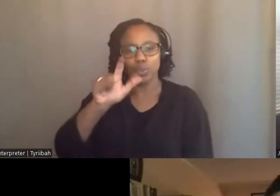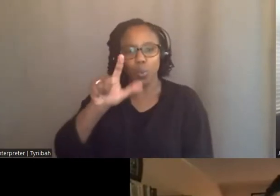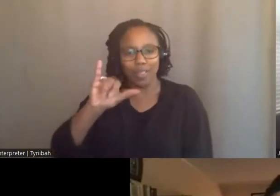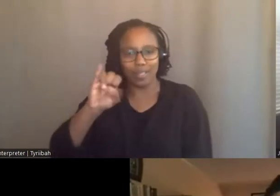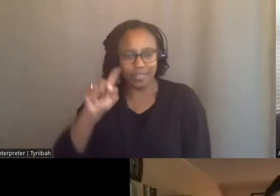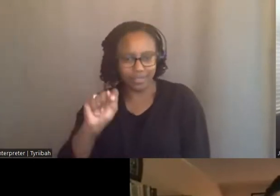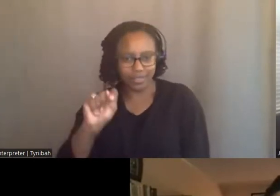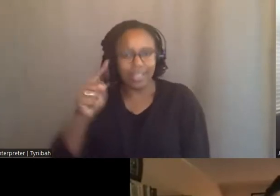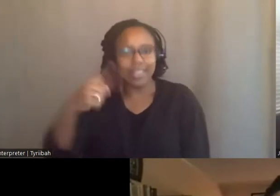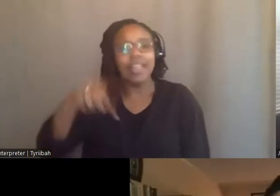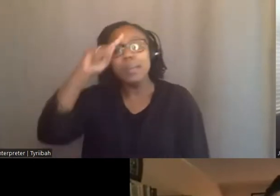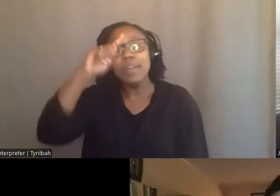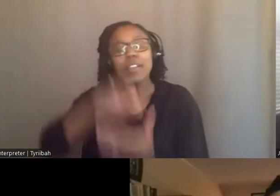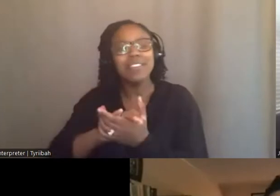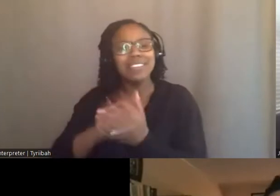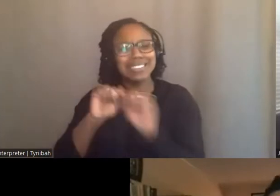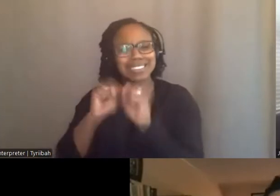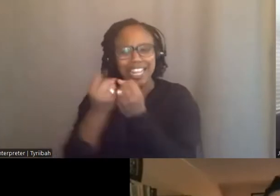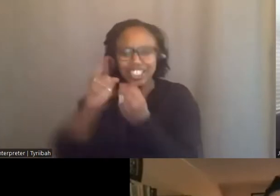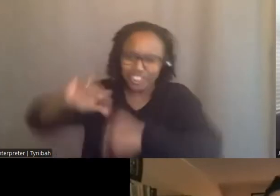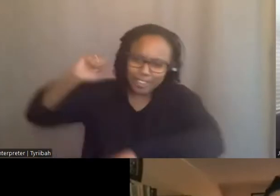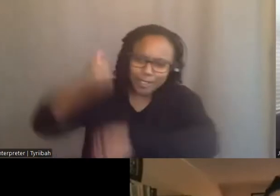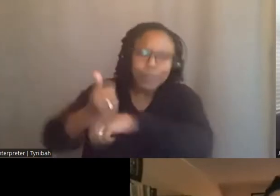human need rather than profit.